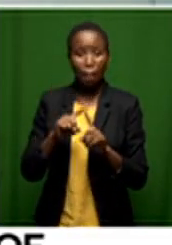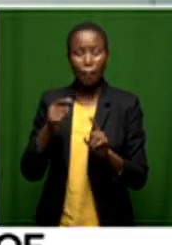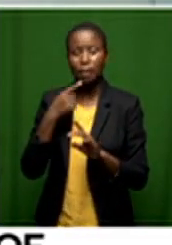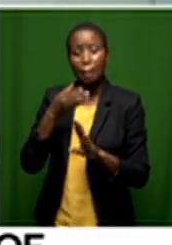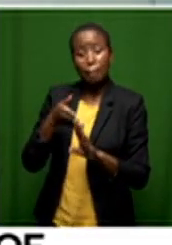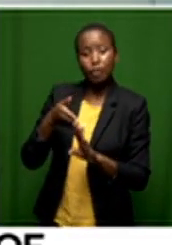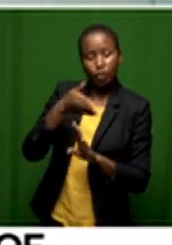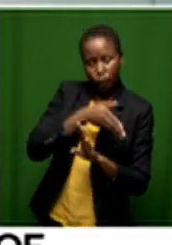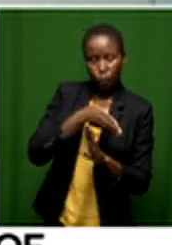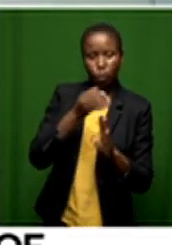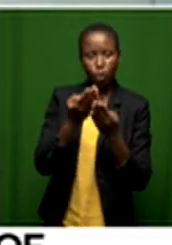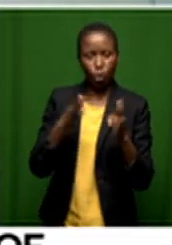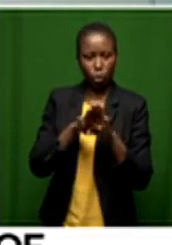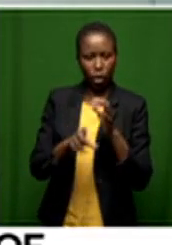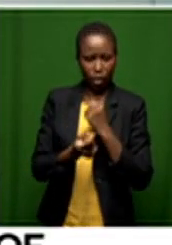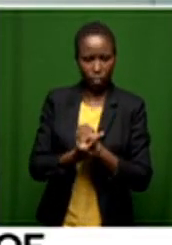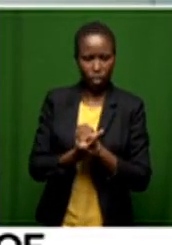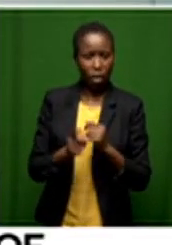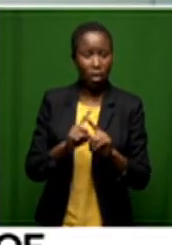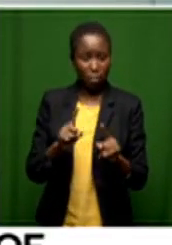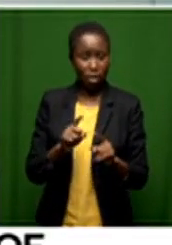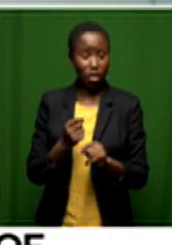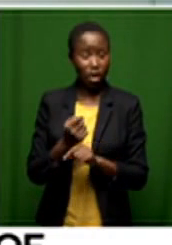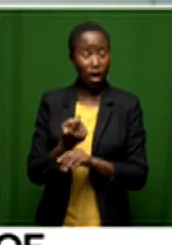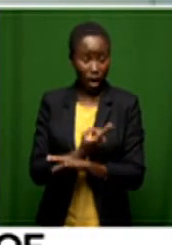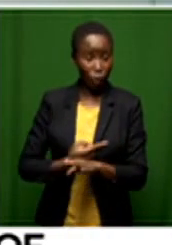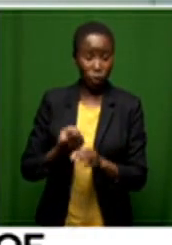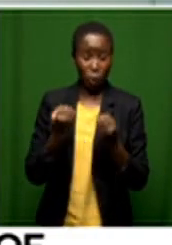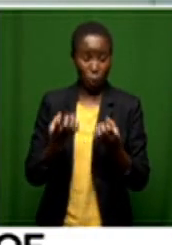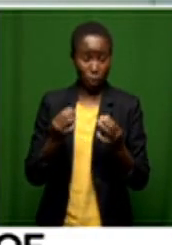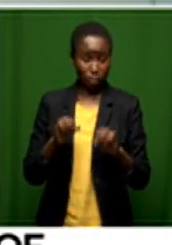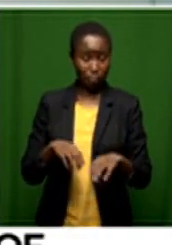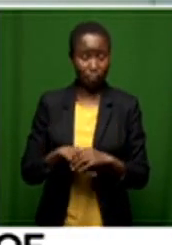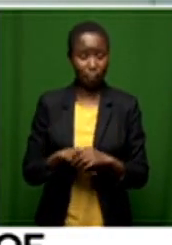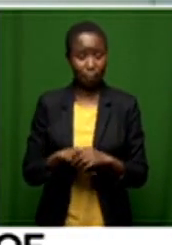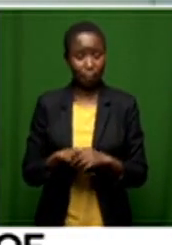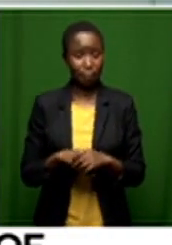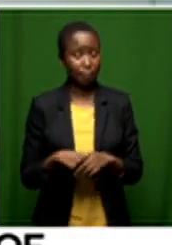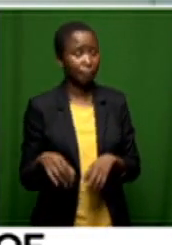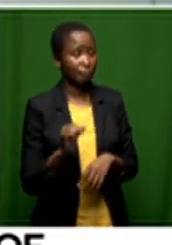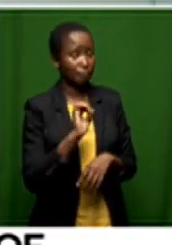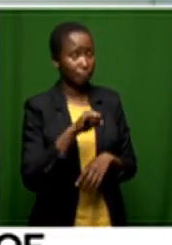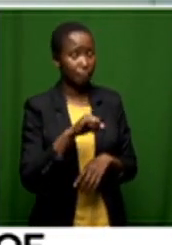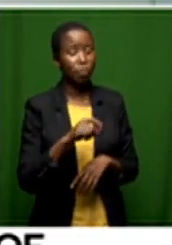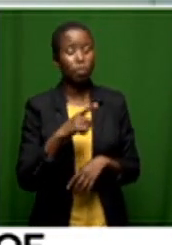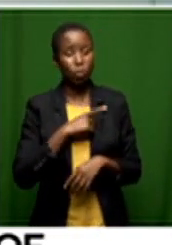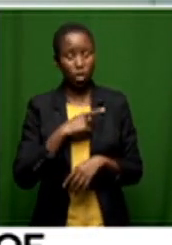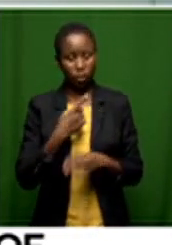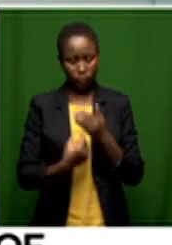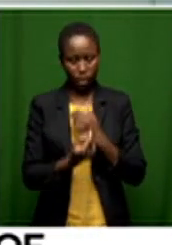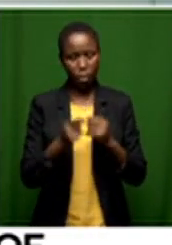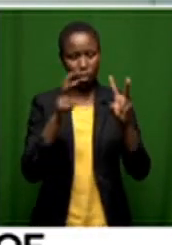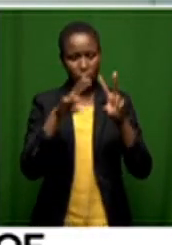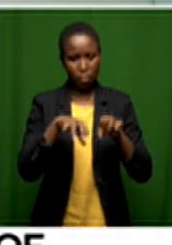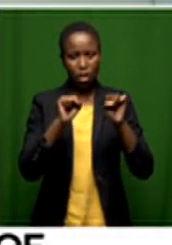the lockdown. So, that's a lot of hours lost. Indeed, we had load shedding almost